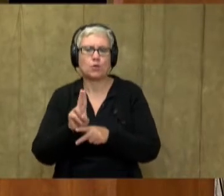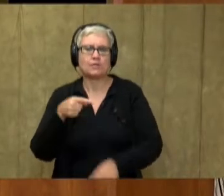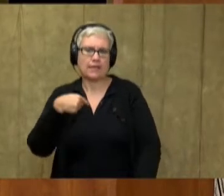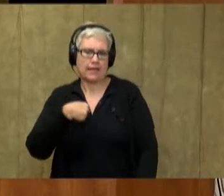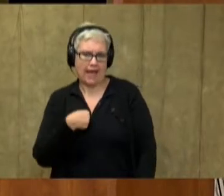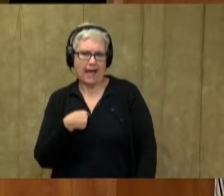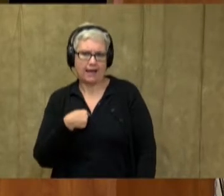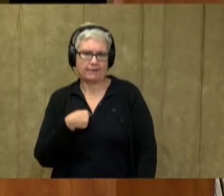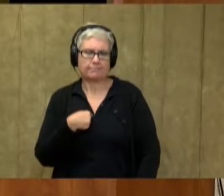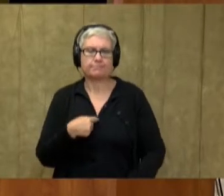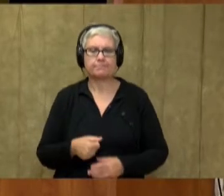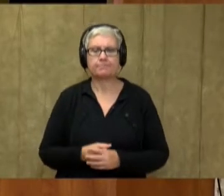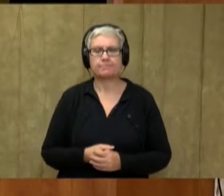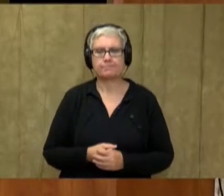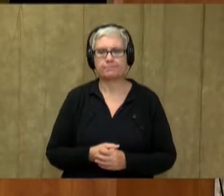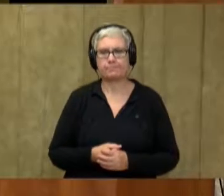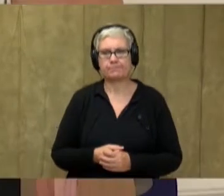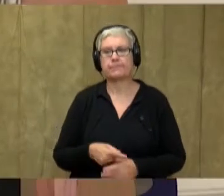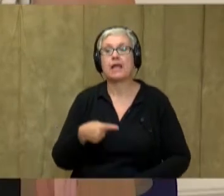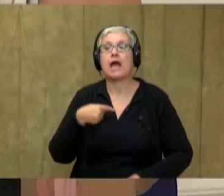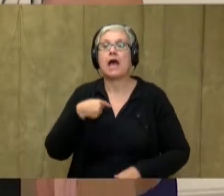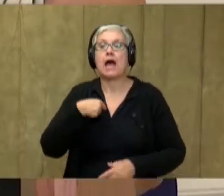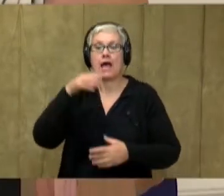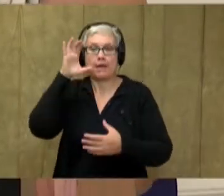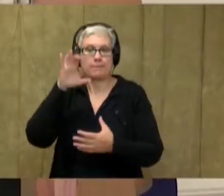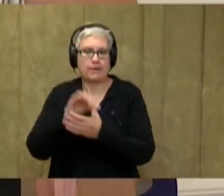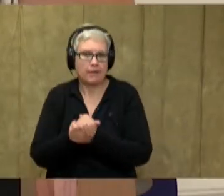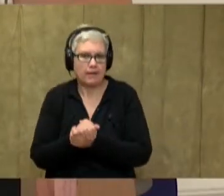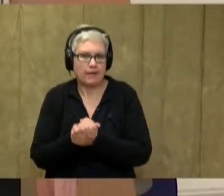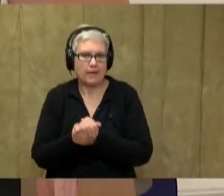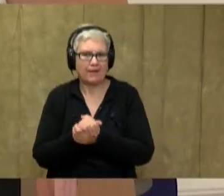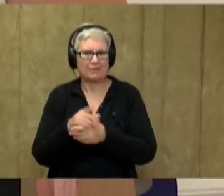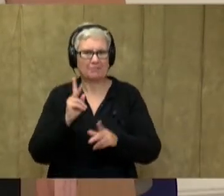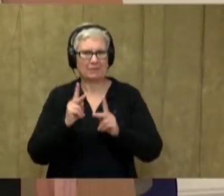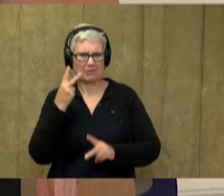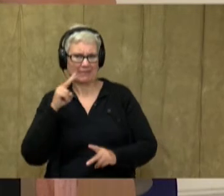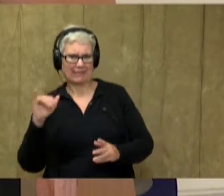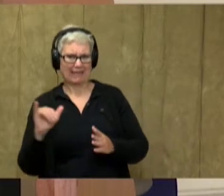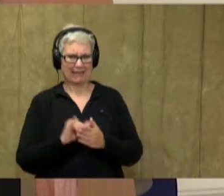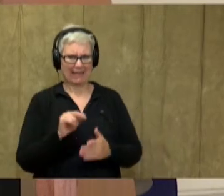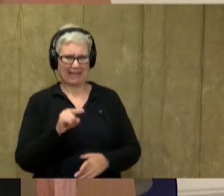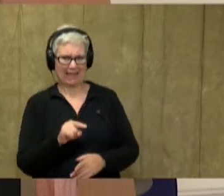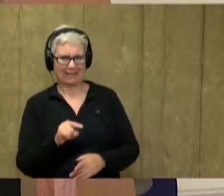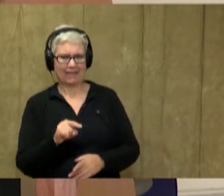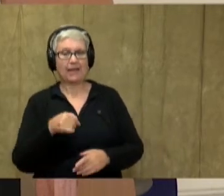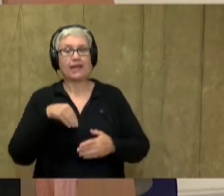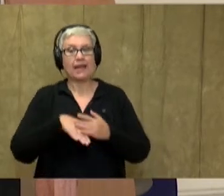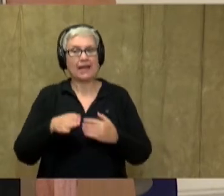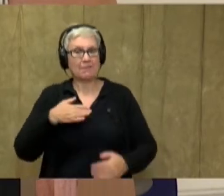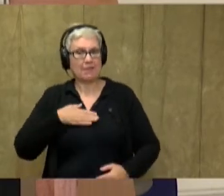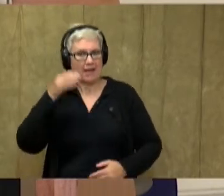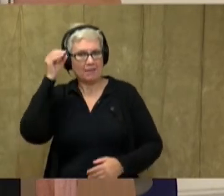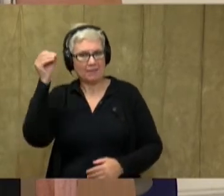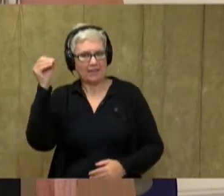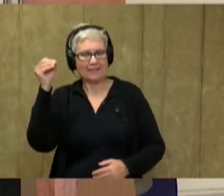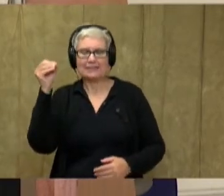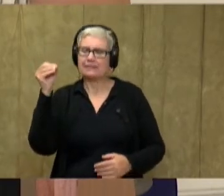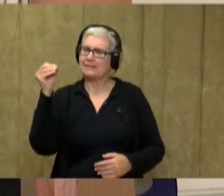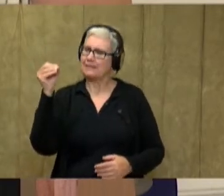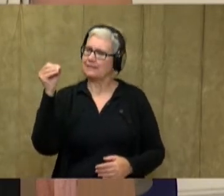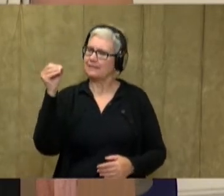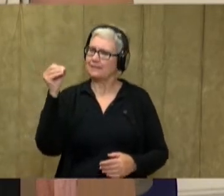when someone sees, I believe, I think, in my opinion, people are going to be